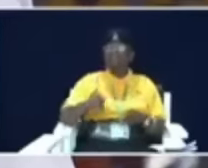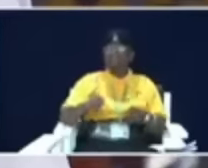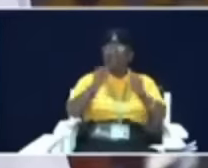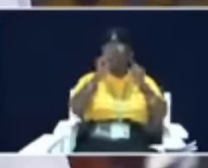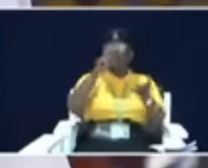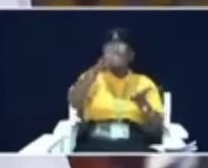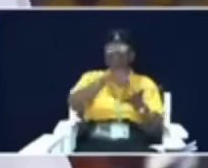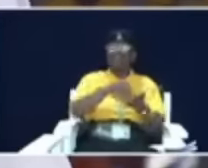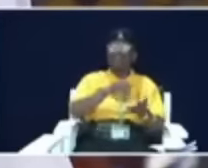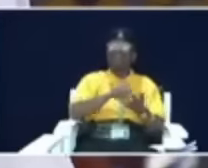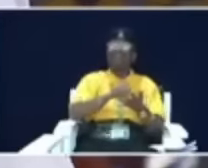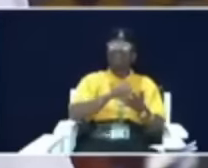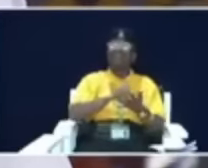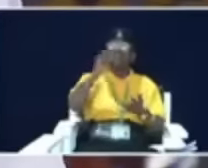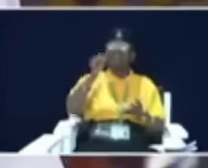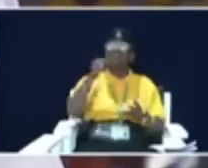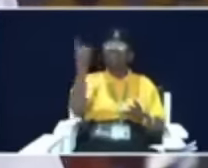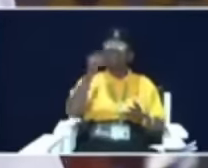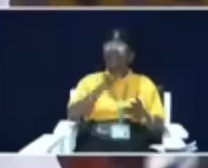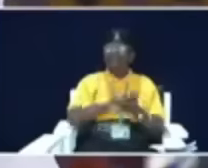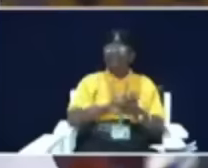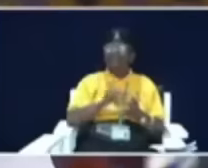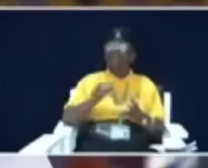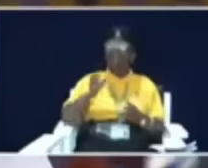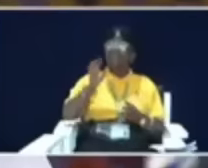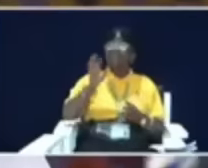your classmates now have become your senior.